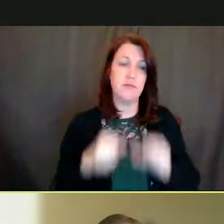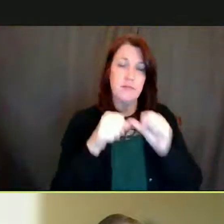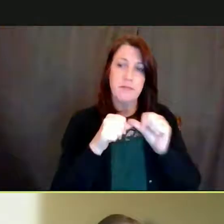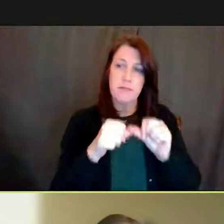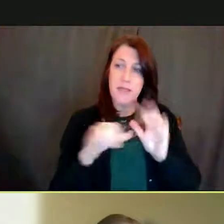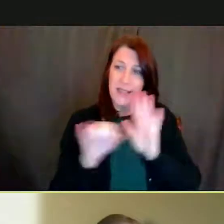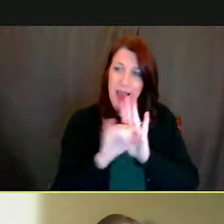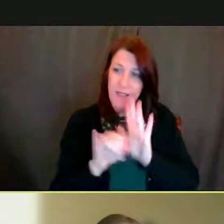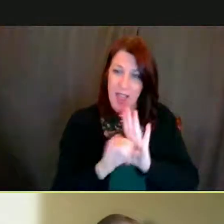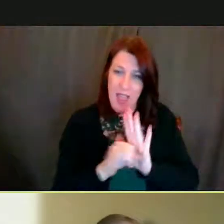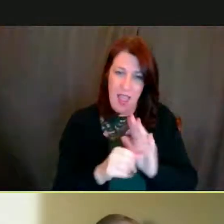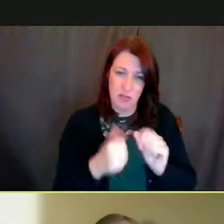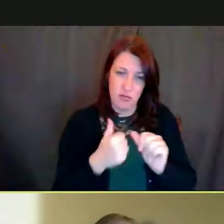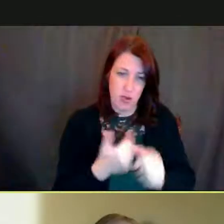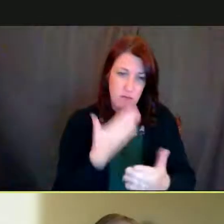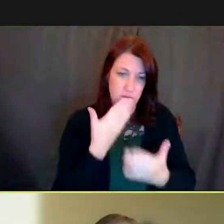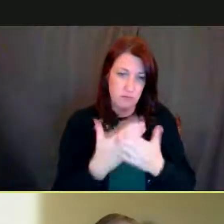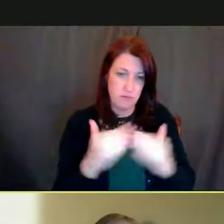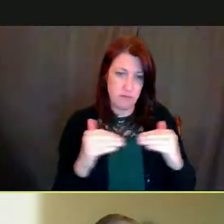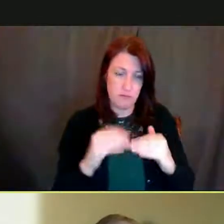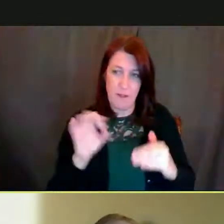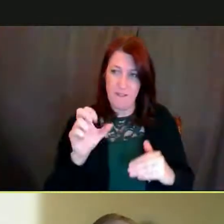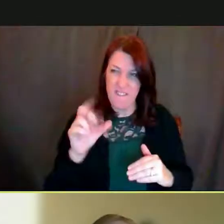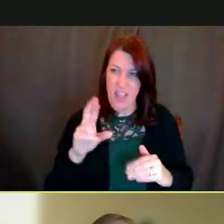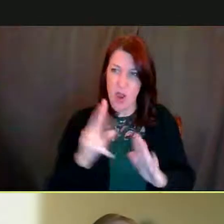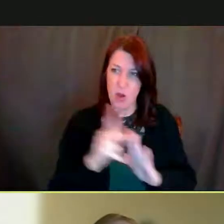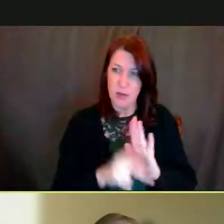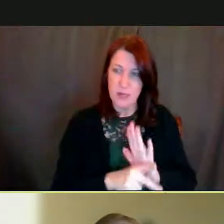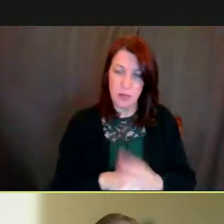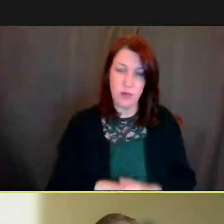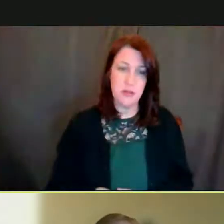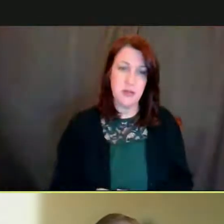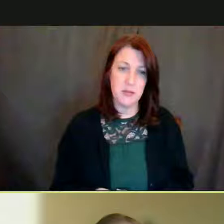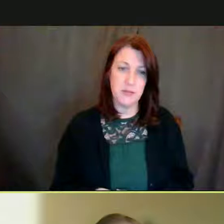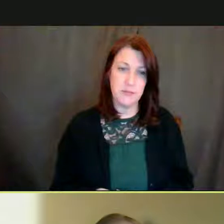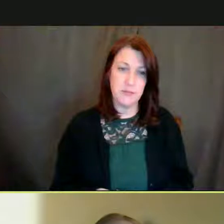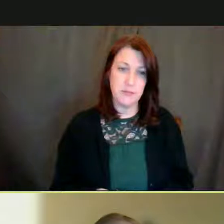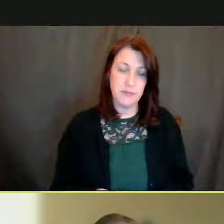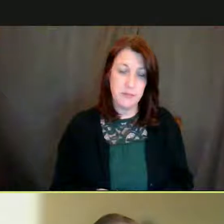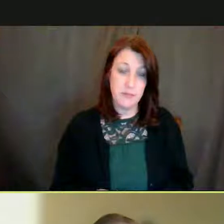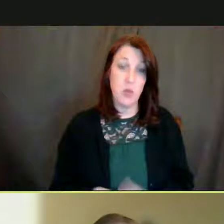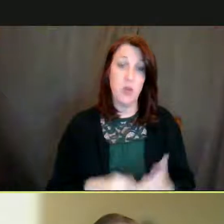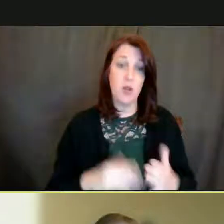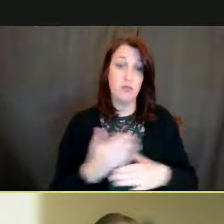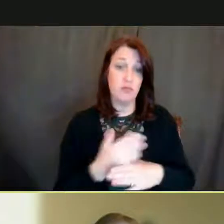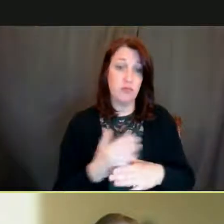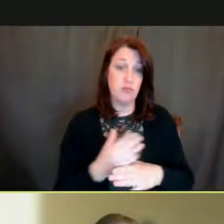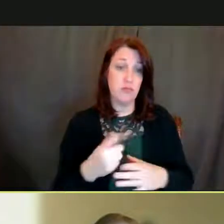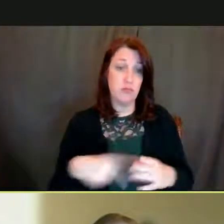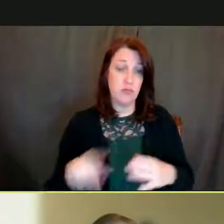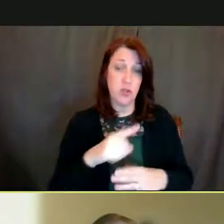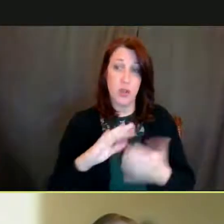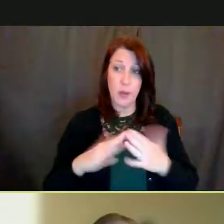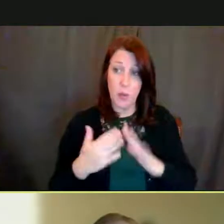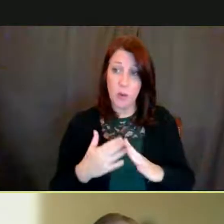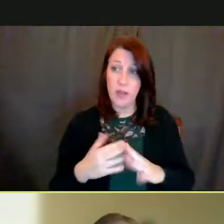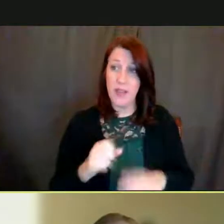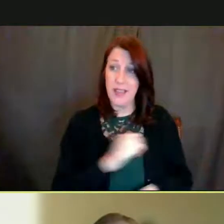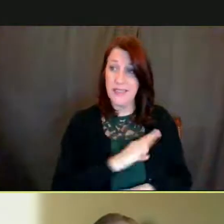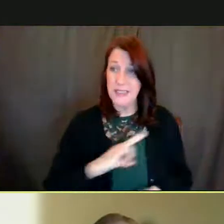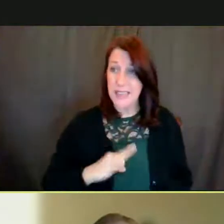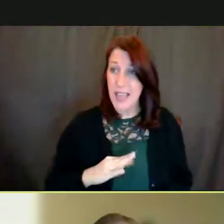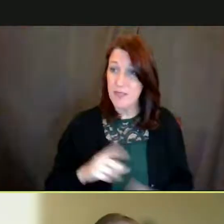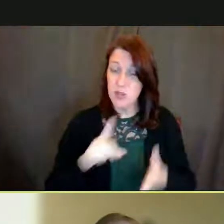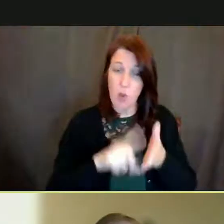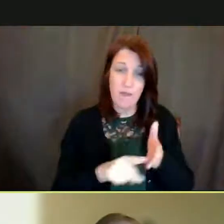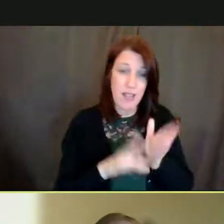data principles. We are also developing resources for the community and NIH staff, so investigators and institutions